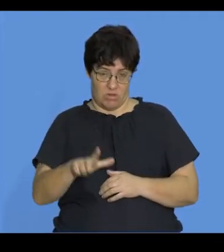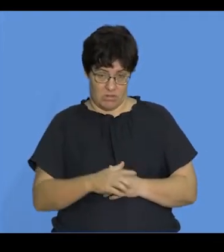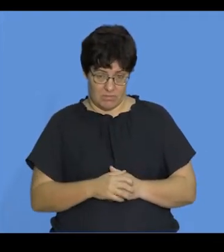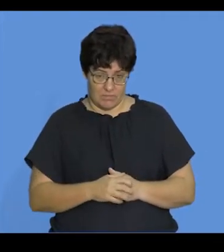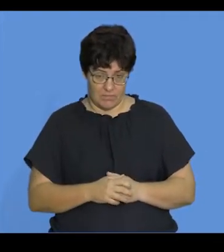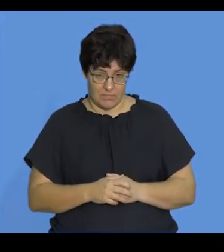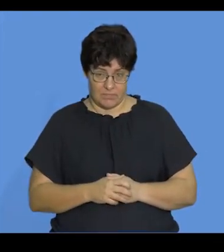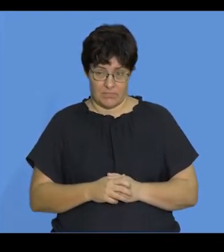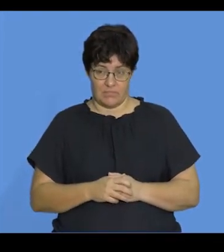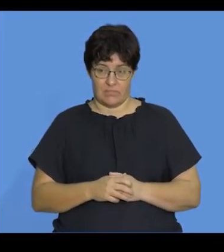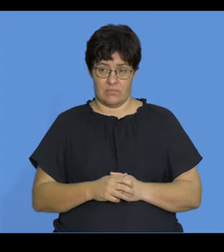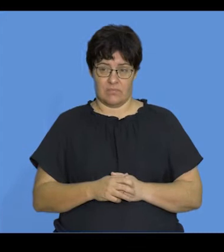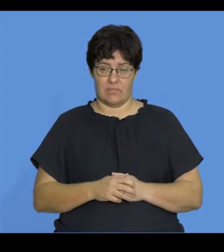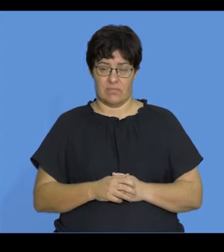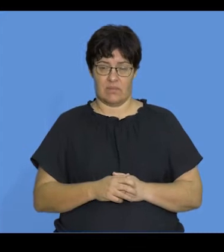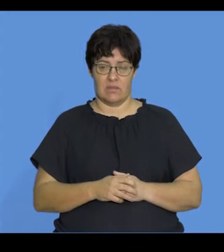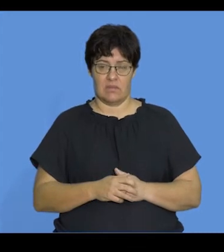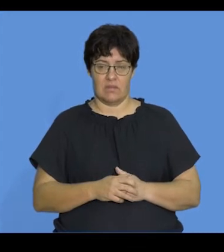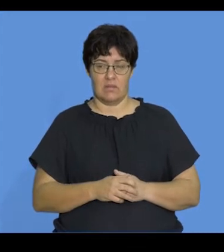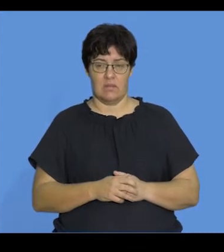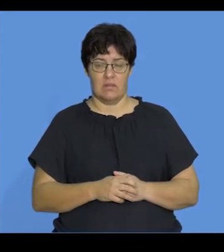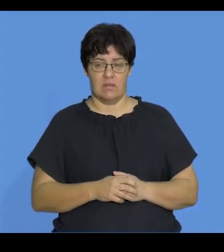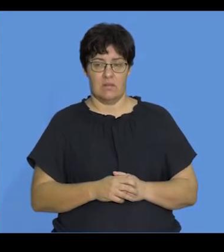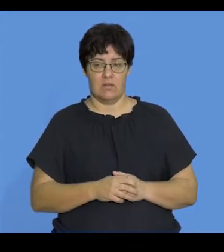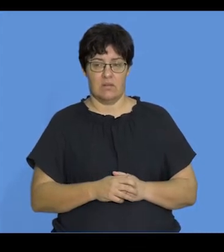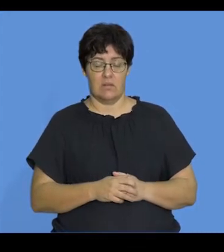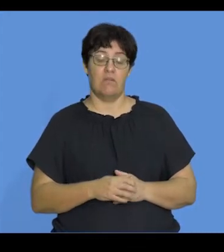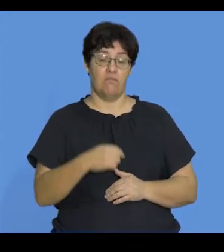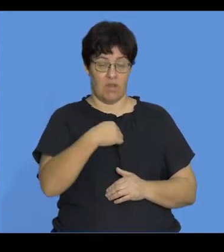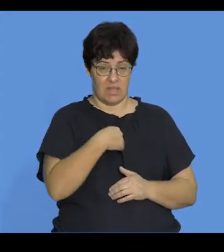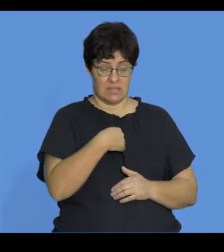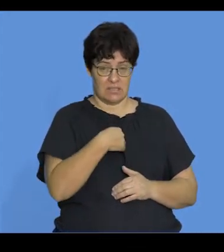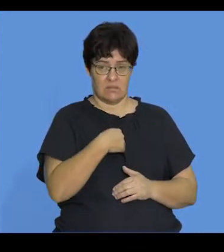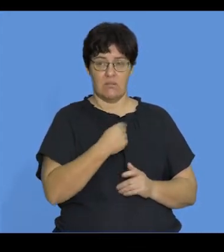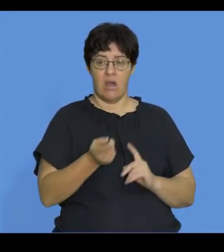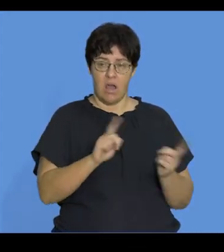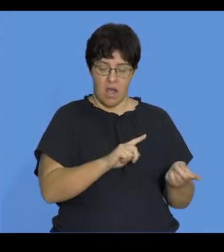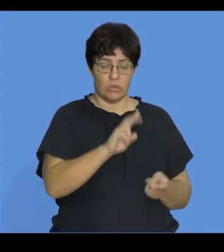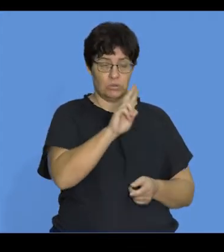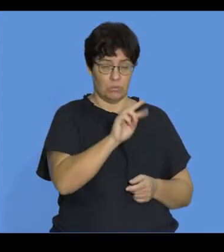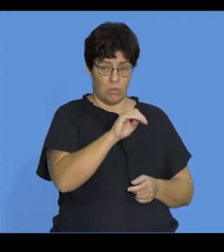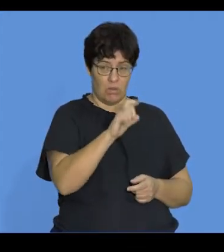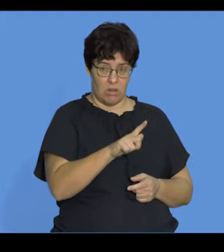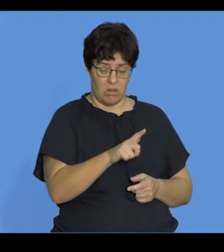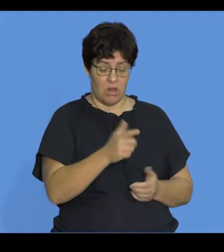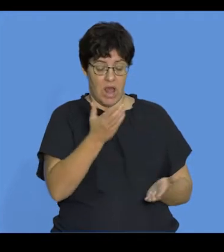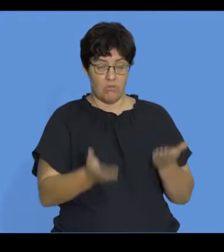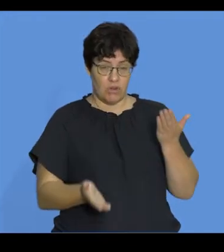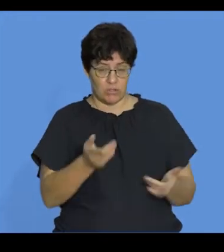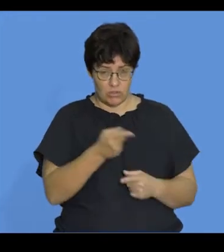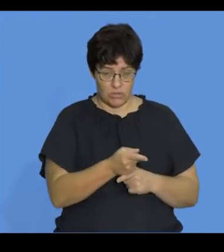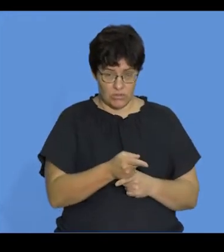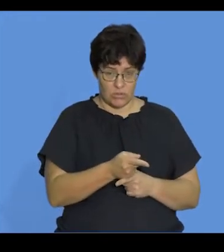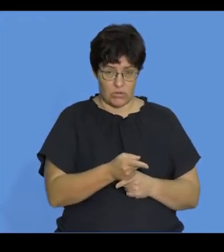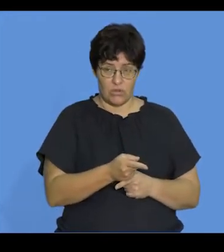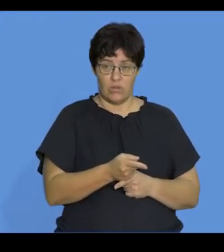okay? Right? Okay, and then for us to to react the 2 moles, if the ratio of